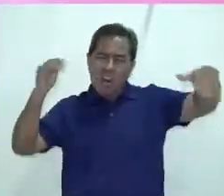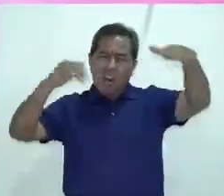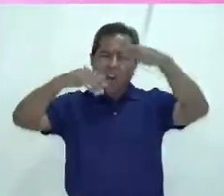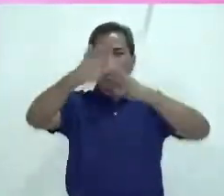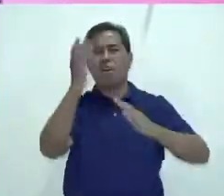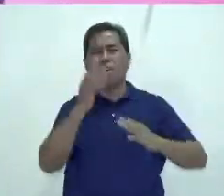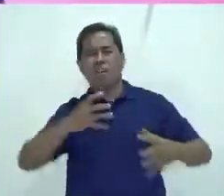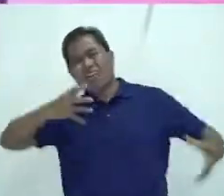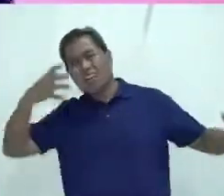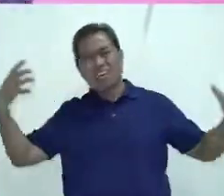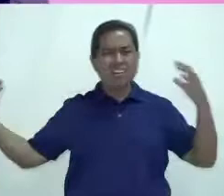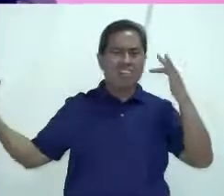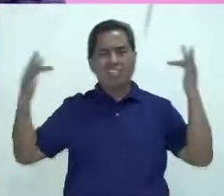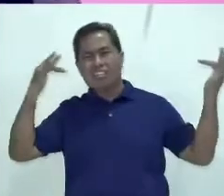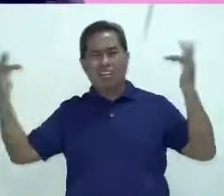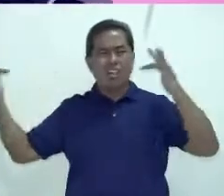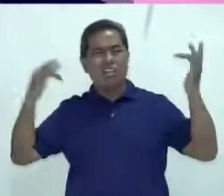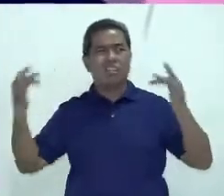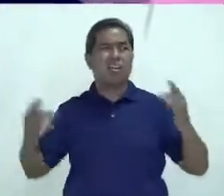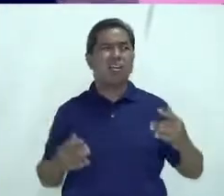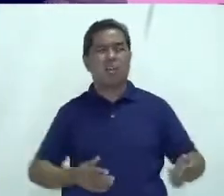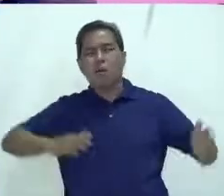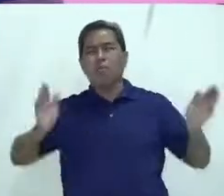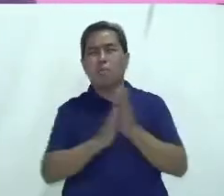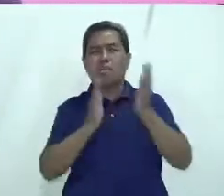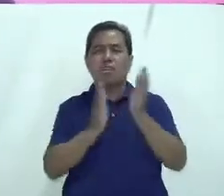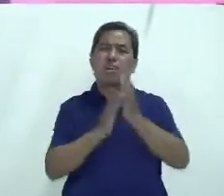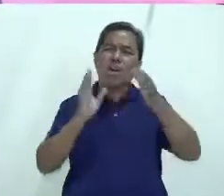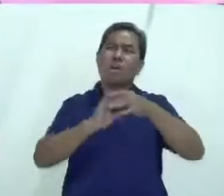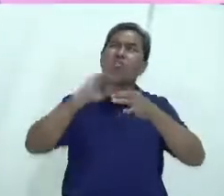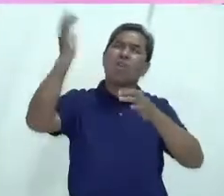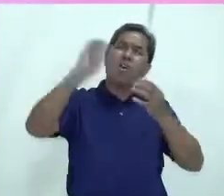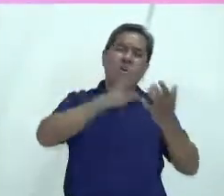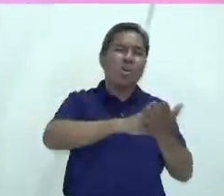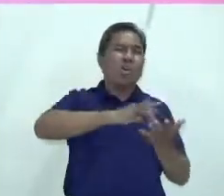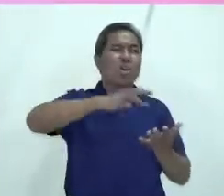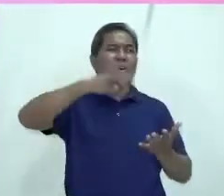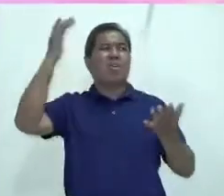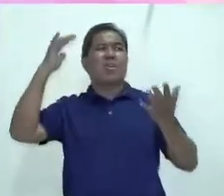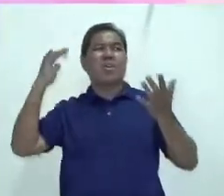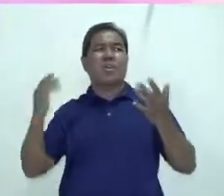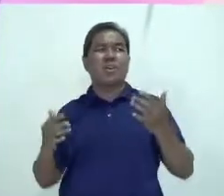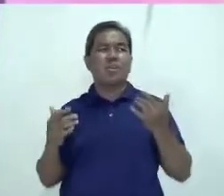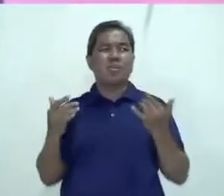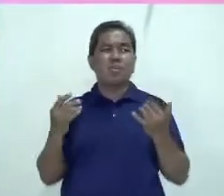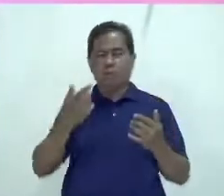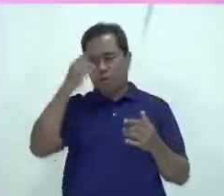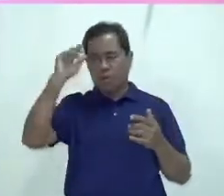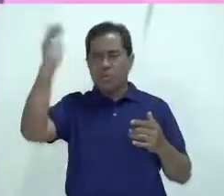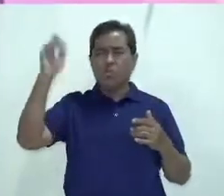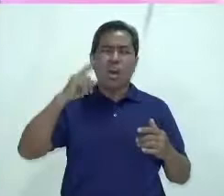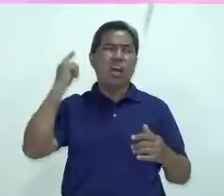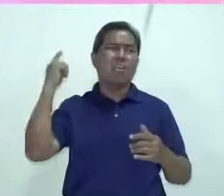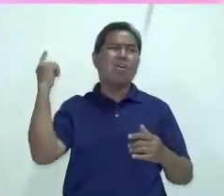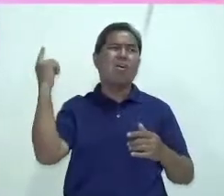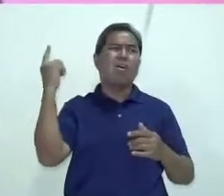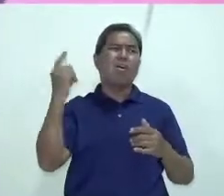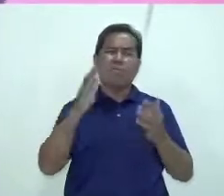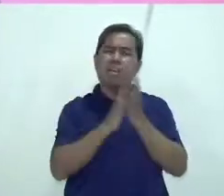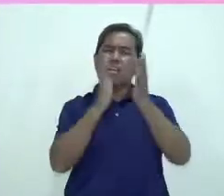are roaring, the praise of your glory, for you